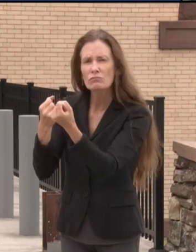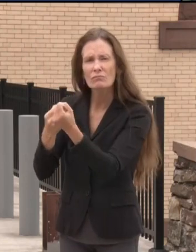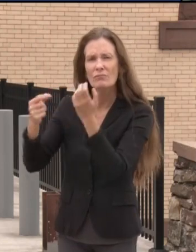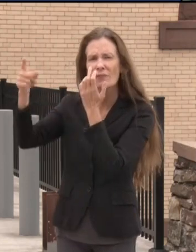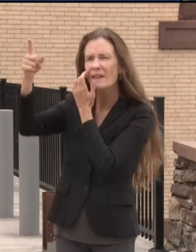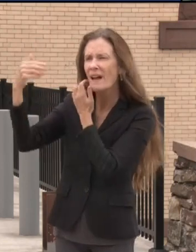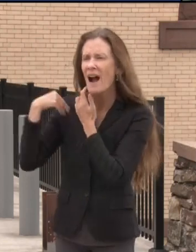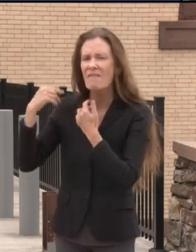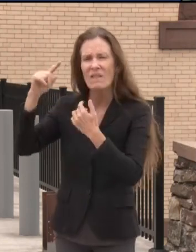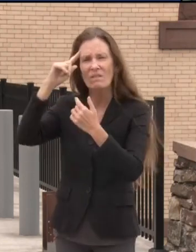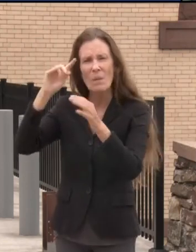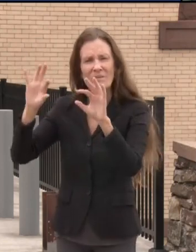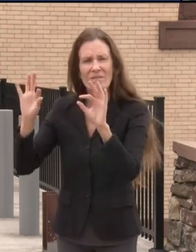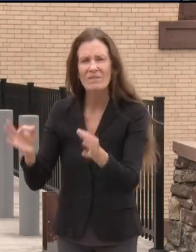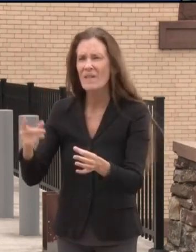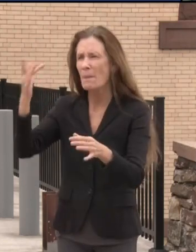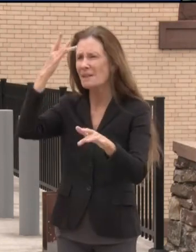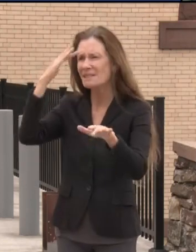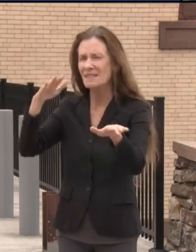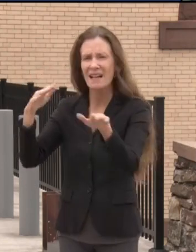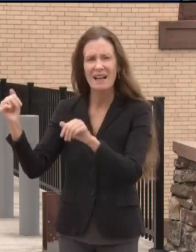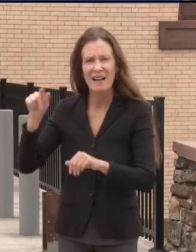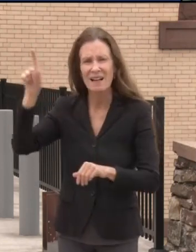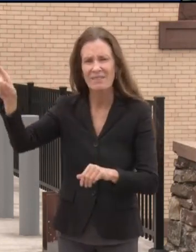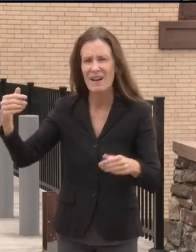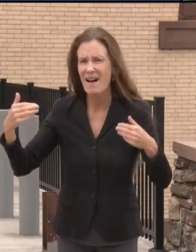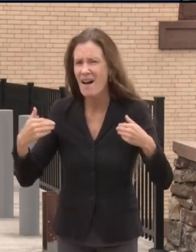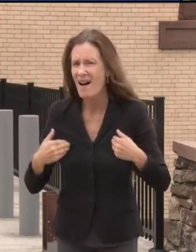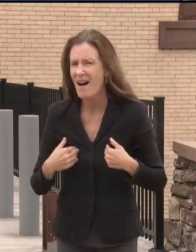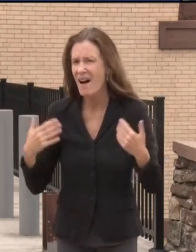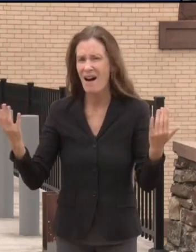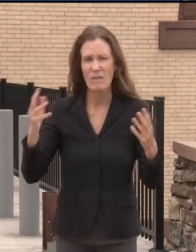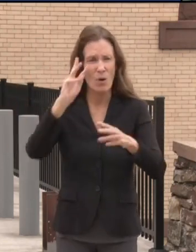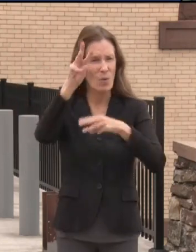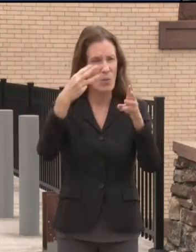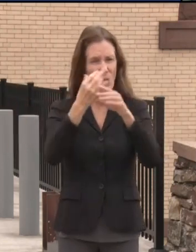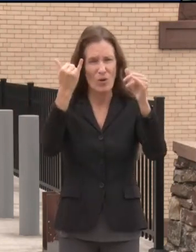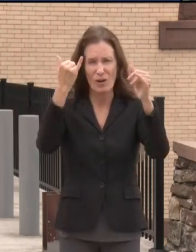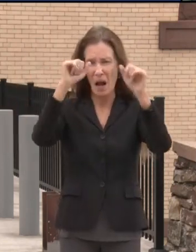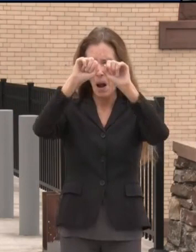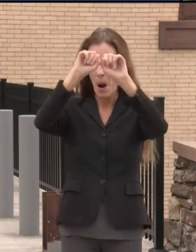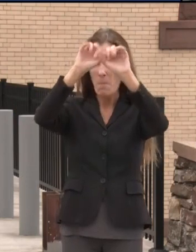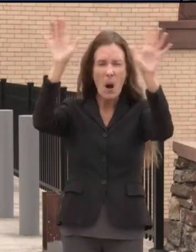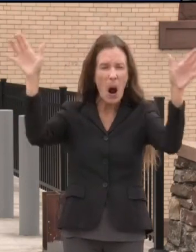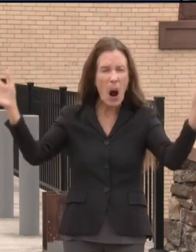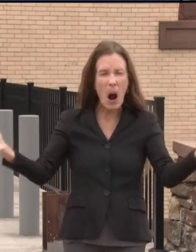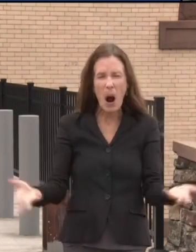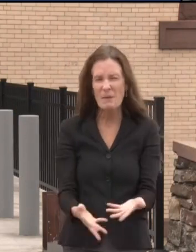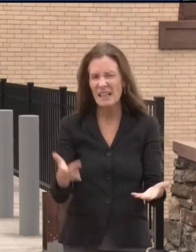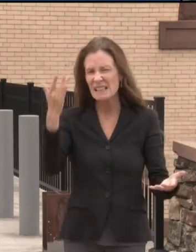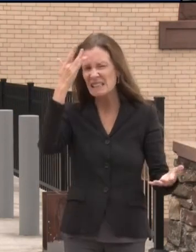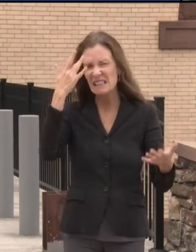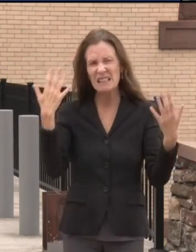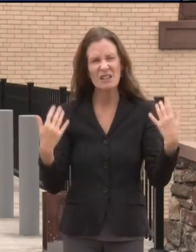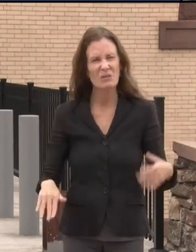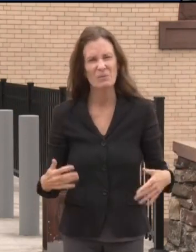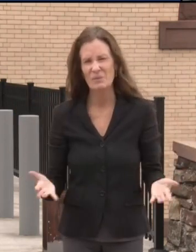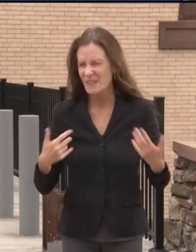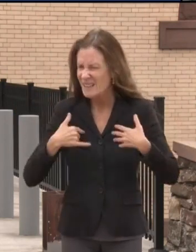leave. And with the global health crisis that we're currently in, it's become more apparent than ever that it's time we get caught